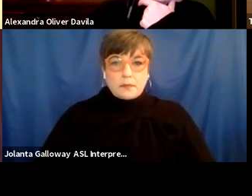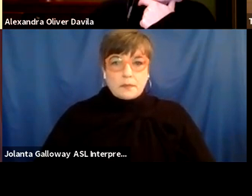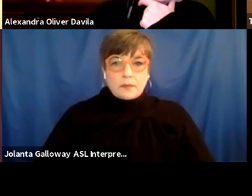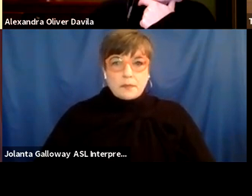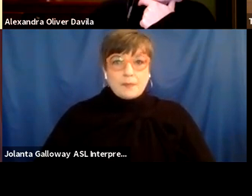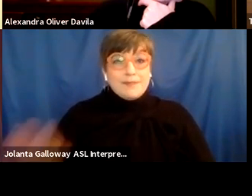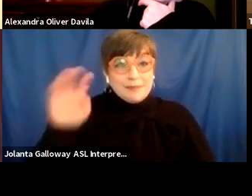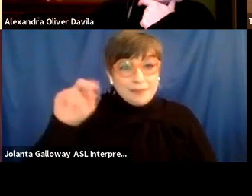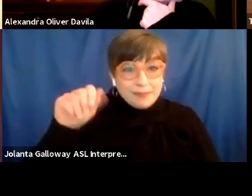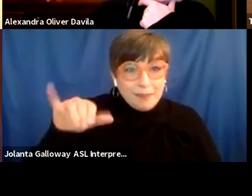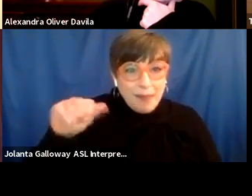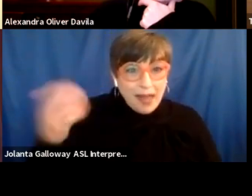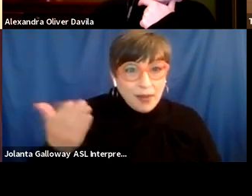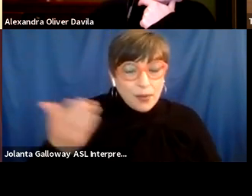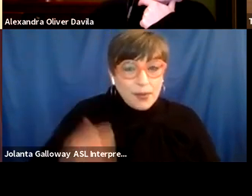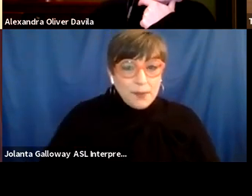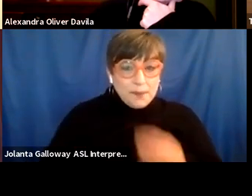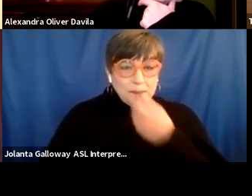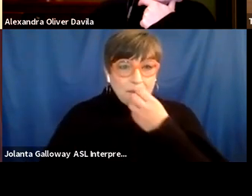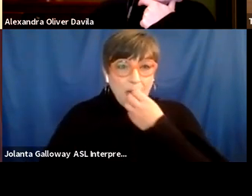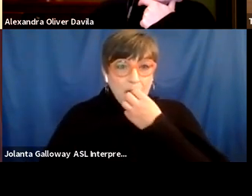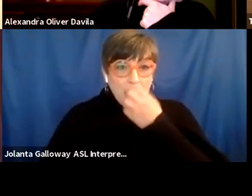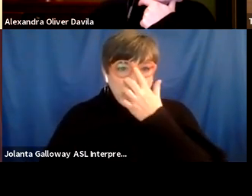Maya, are you with us?